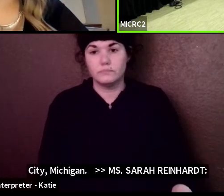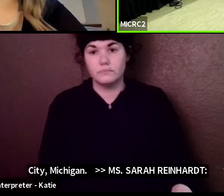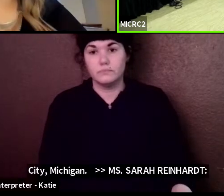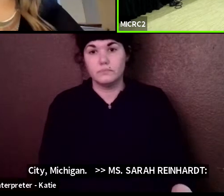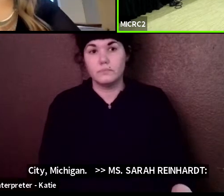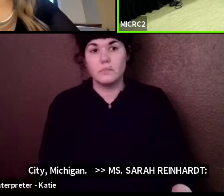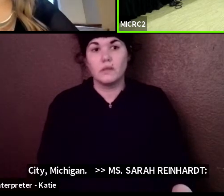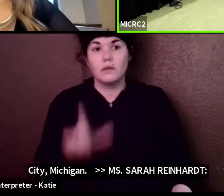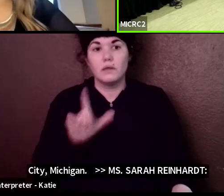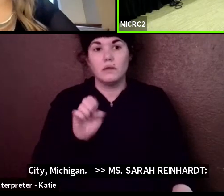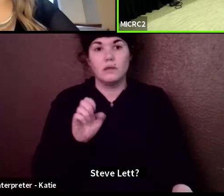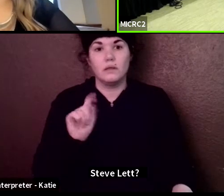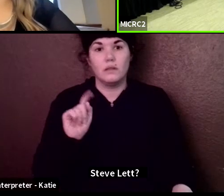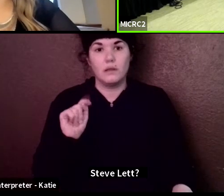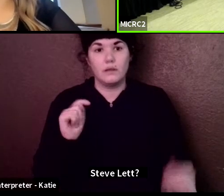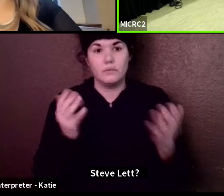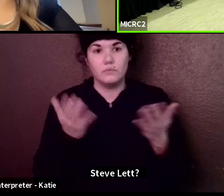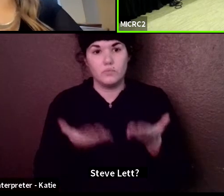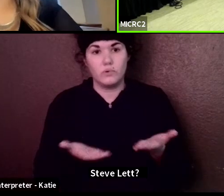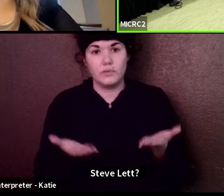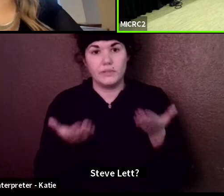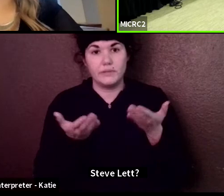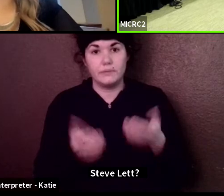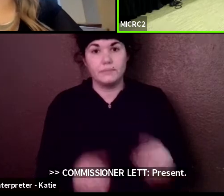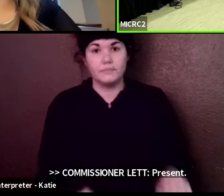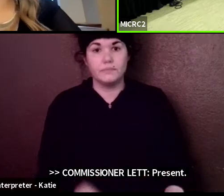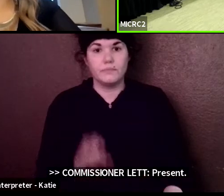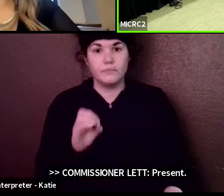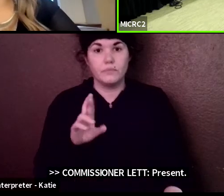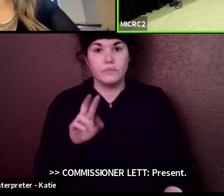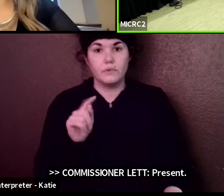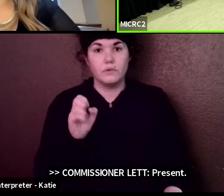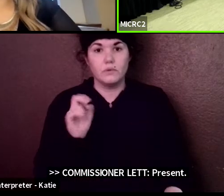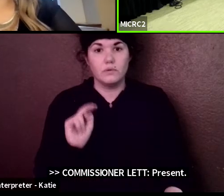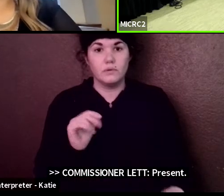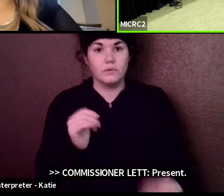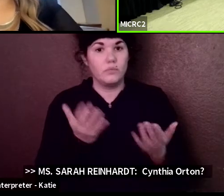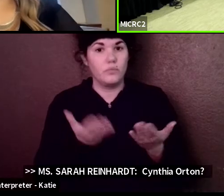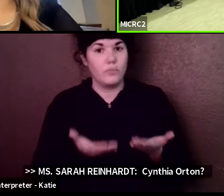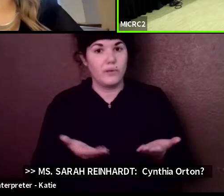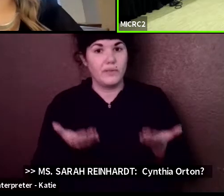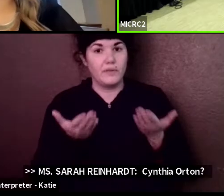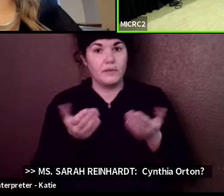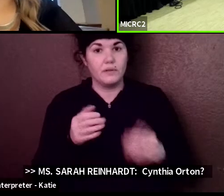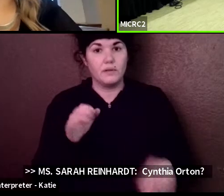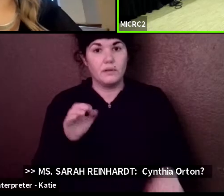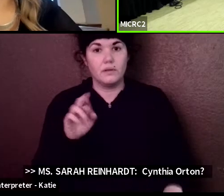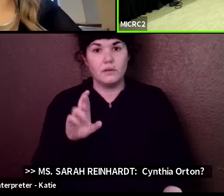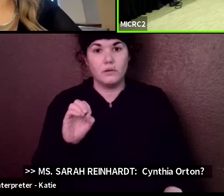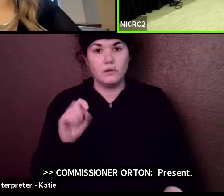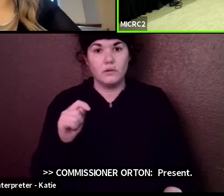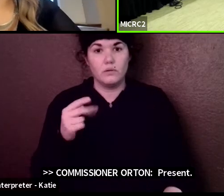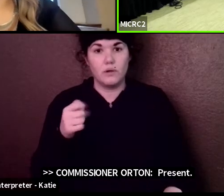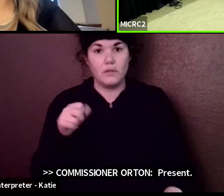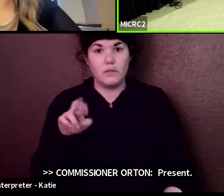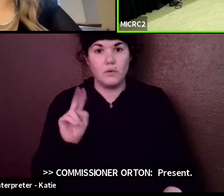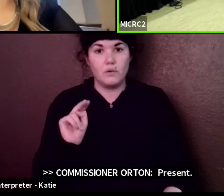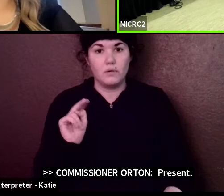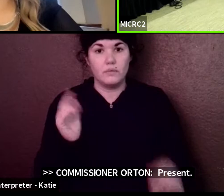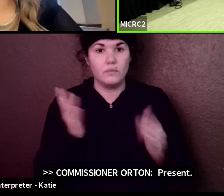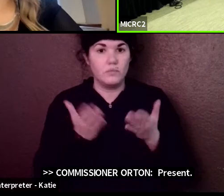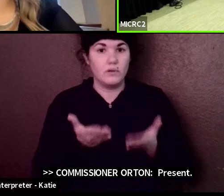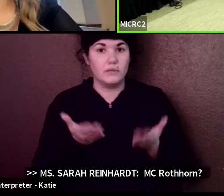steve what cynthia orton president m.c ralph horn present